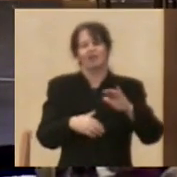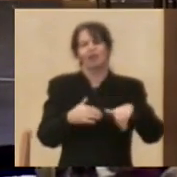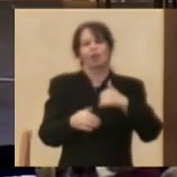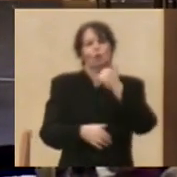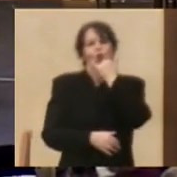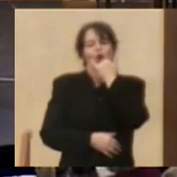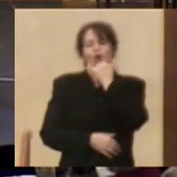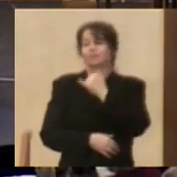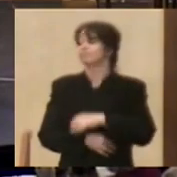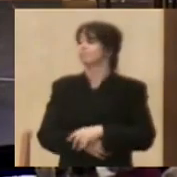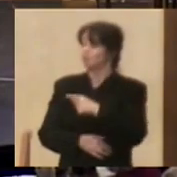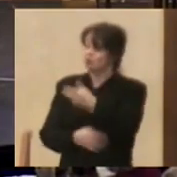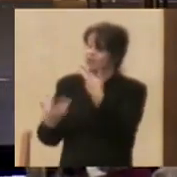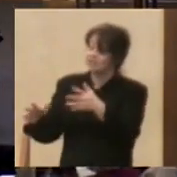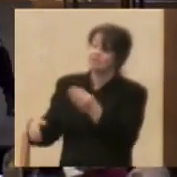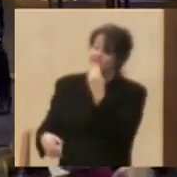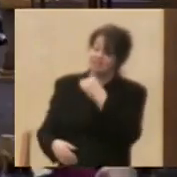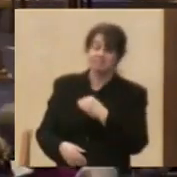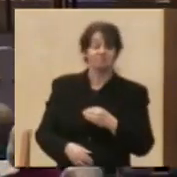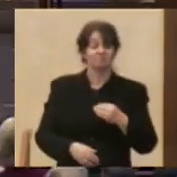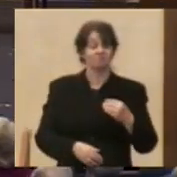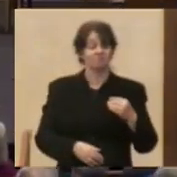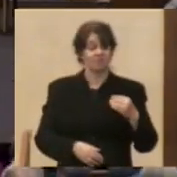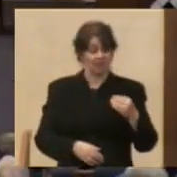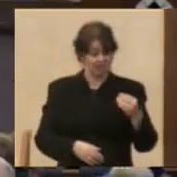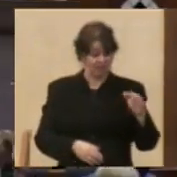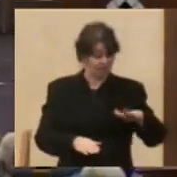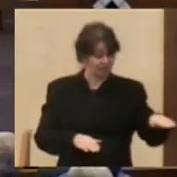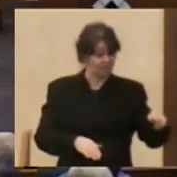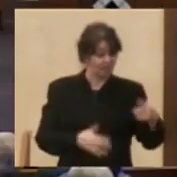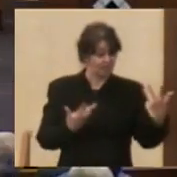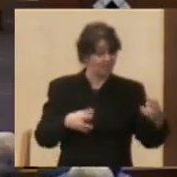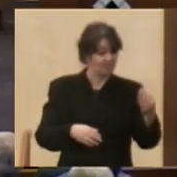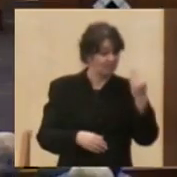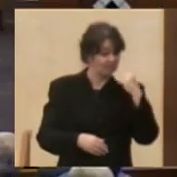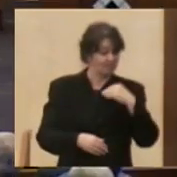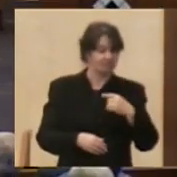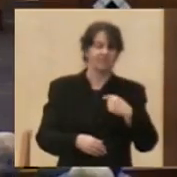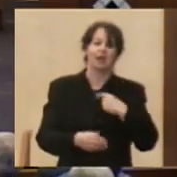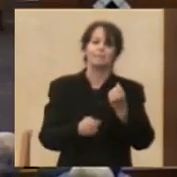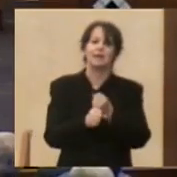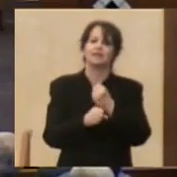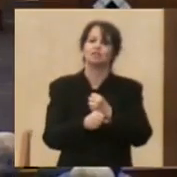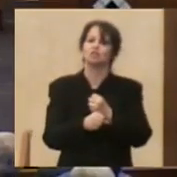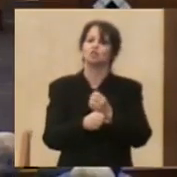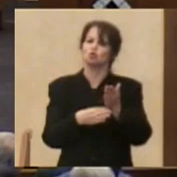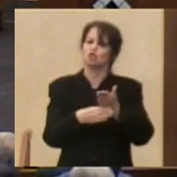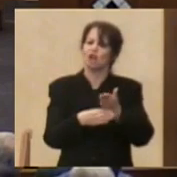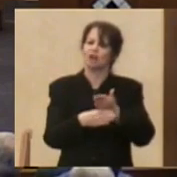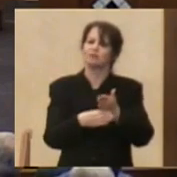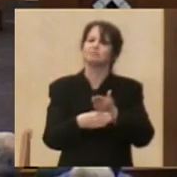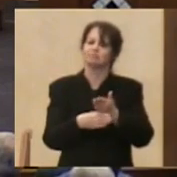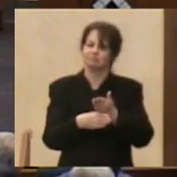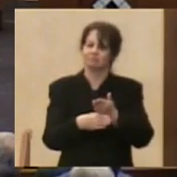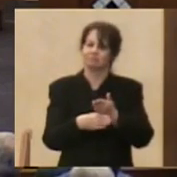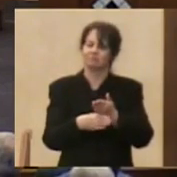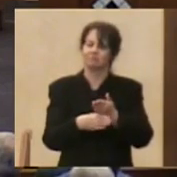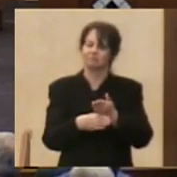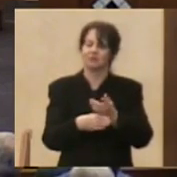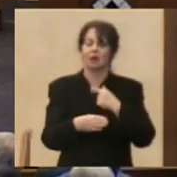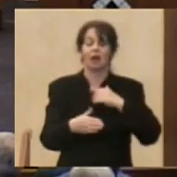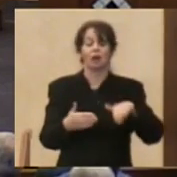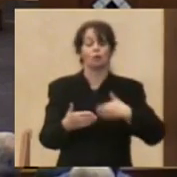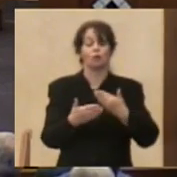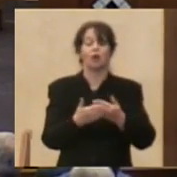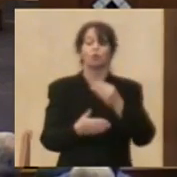You've eaten, I've eaten, the kids have eaten. I made this to share, right? When I pulled in the driveway, I